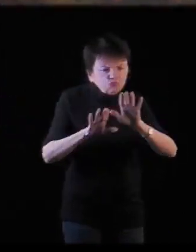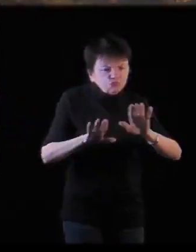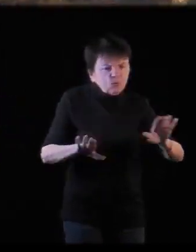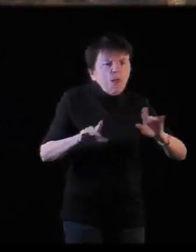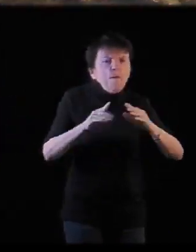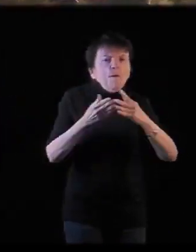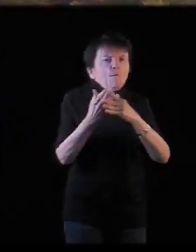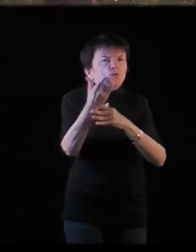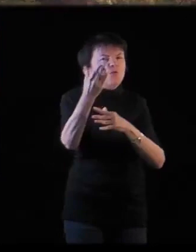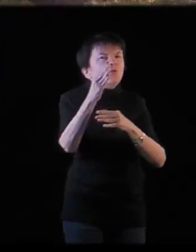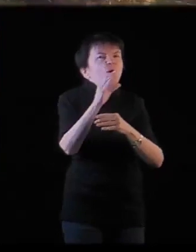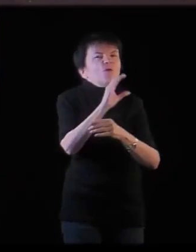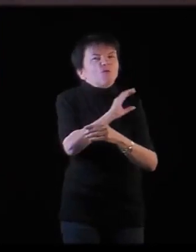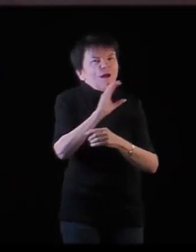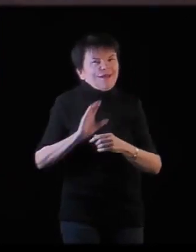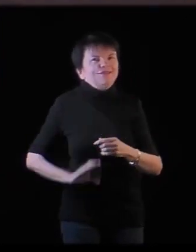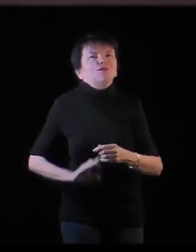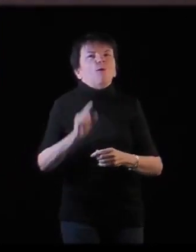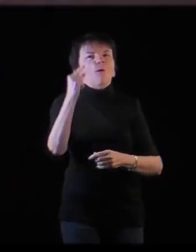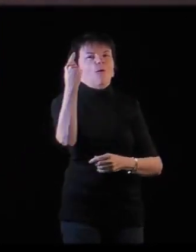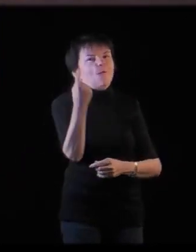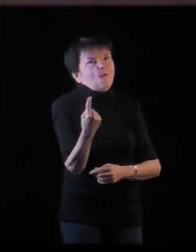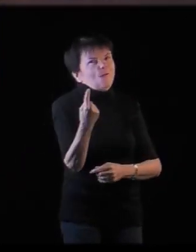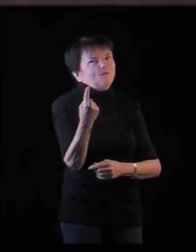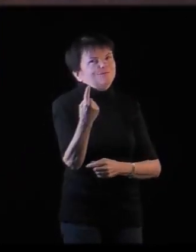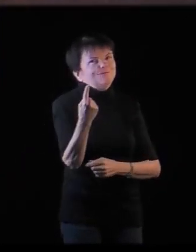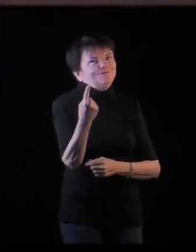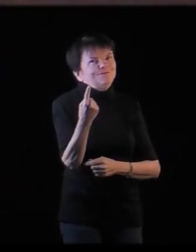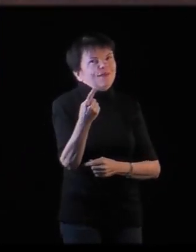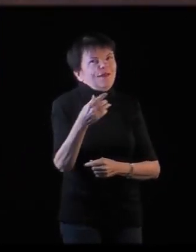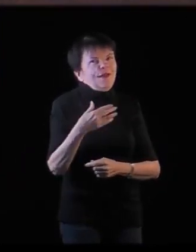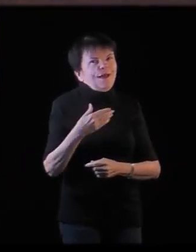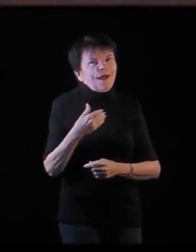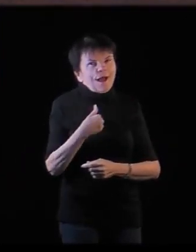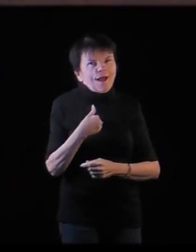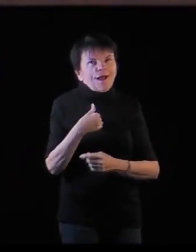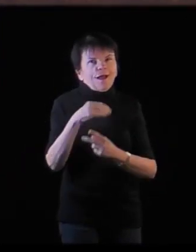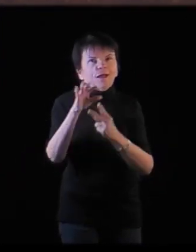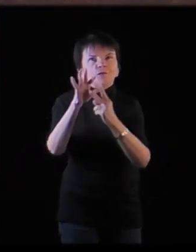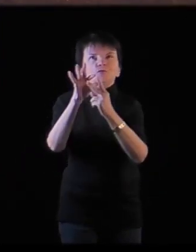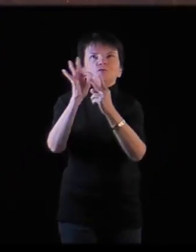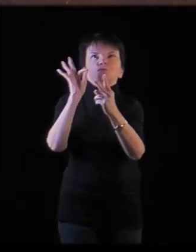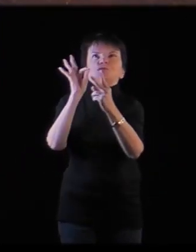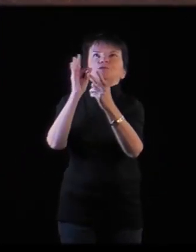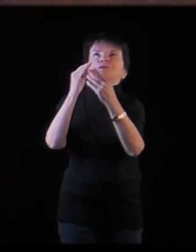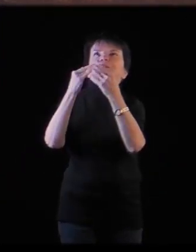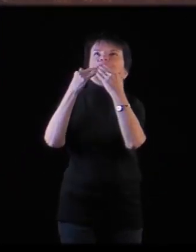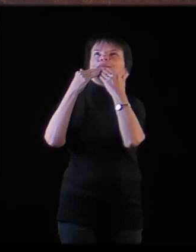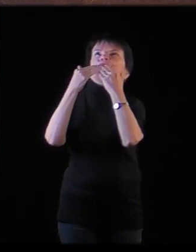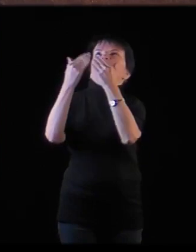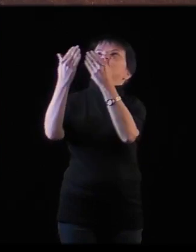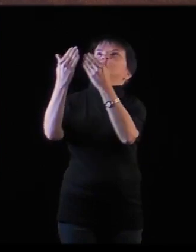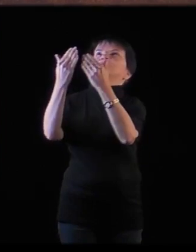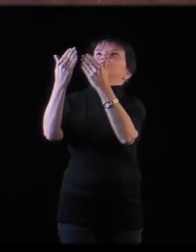through the strength of Christ alone. I choose thankful.